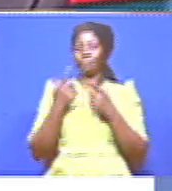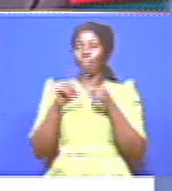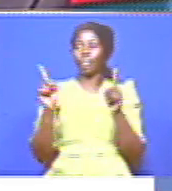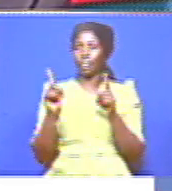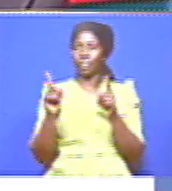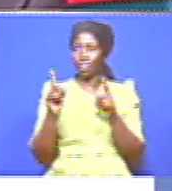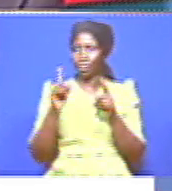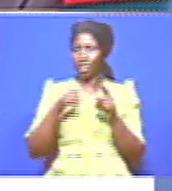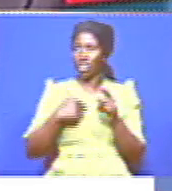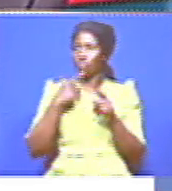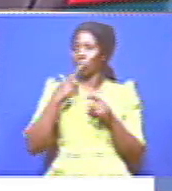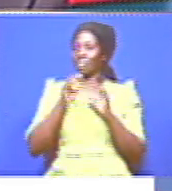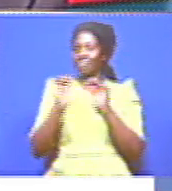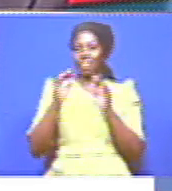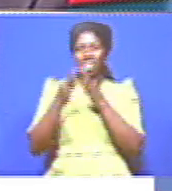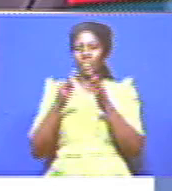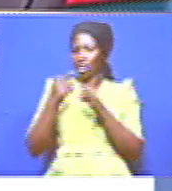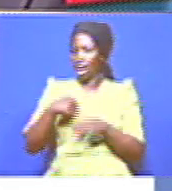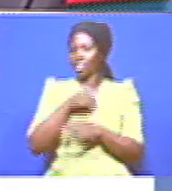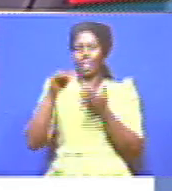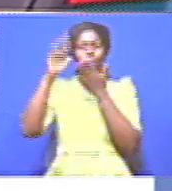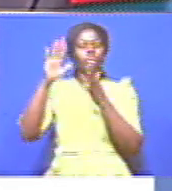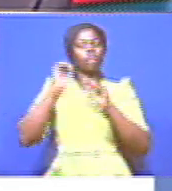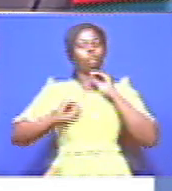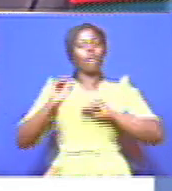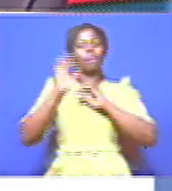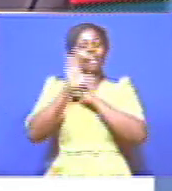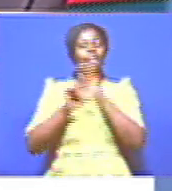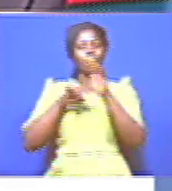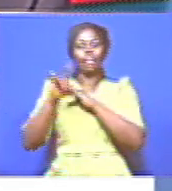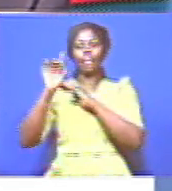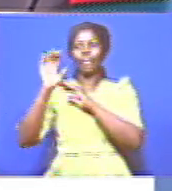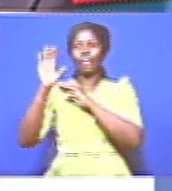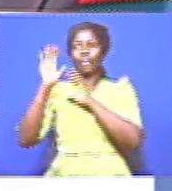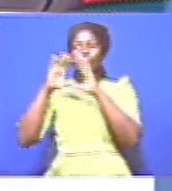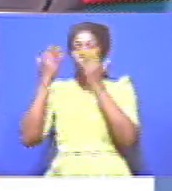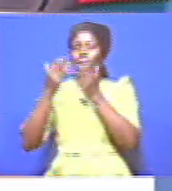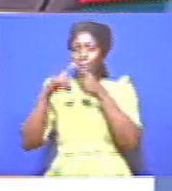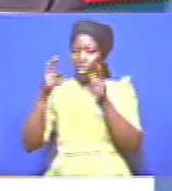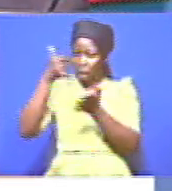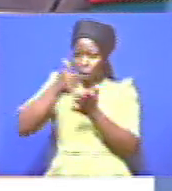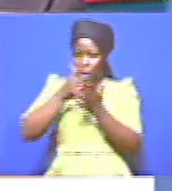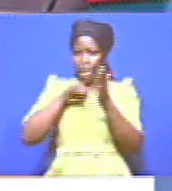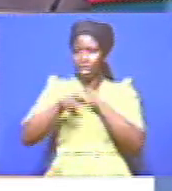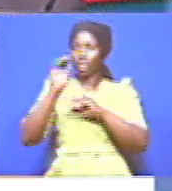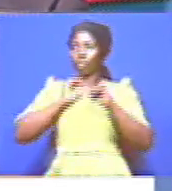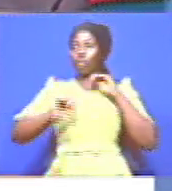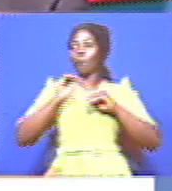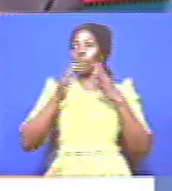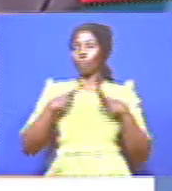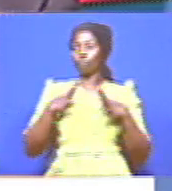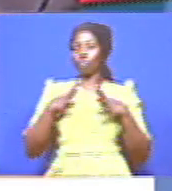I'm not sure whether we are the most corrupt country in the world. For sure, we are not. Right. But we are among the corrupt people. Correct. The issue of the